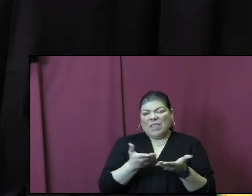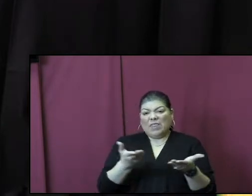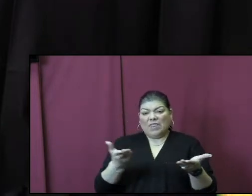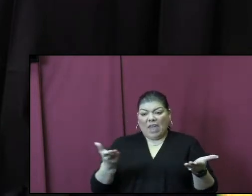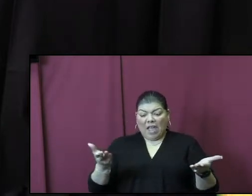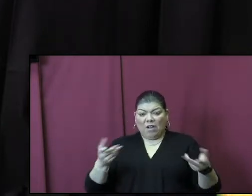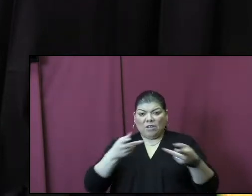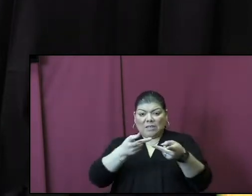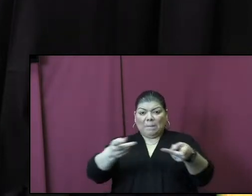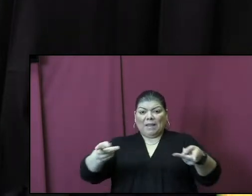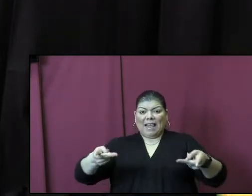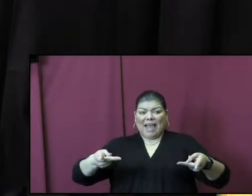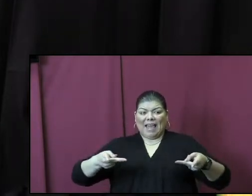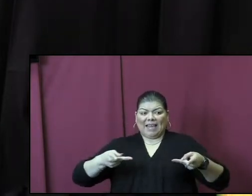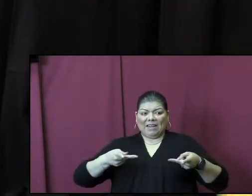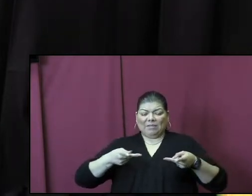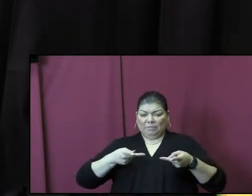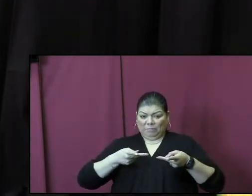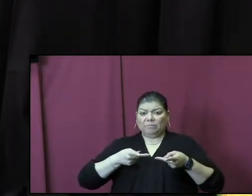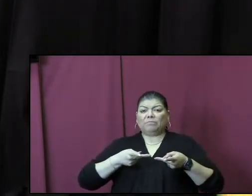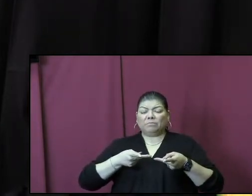There is a place